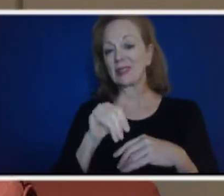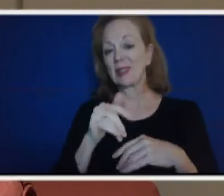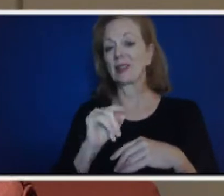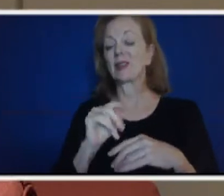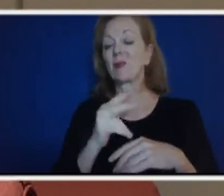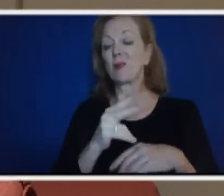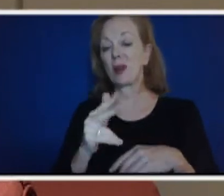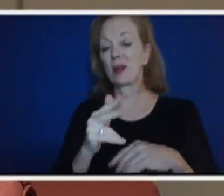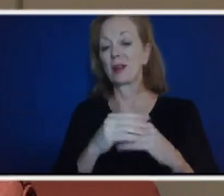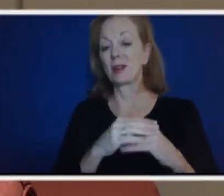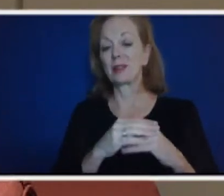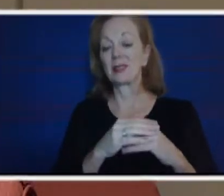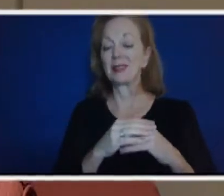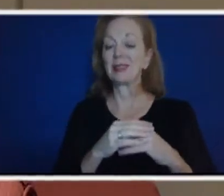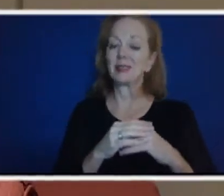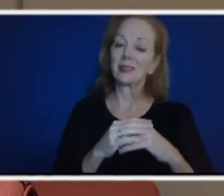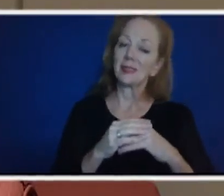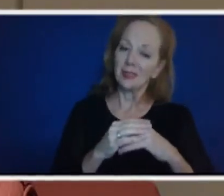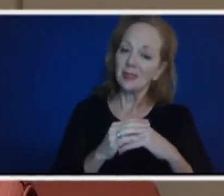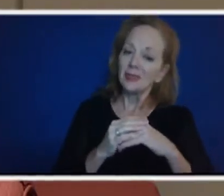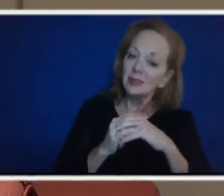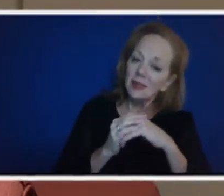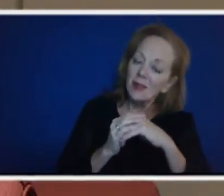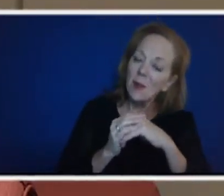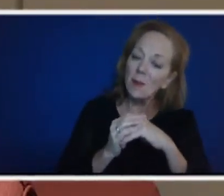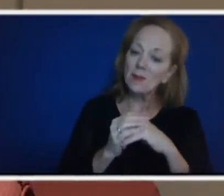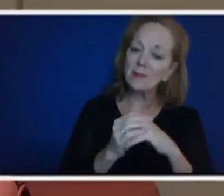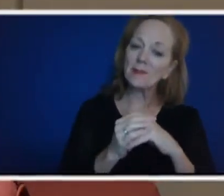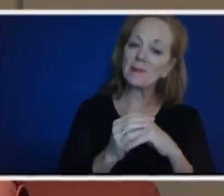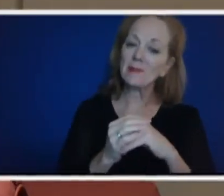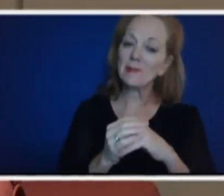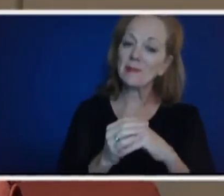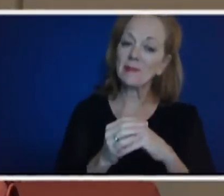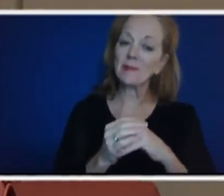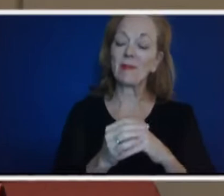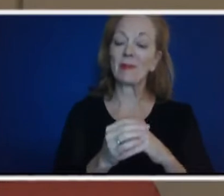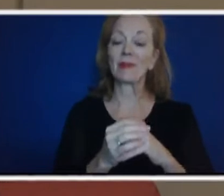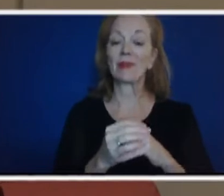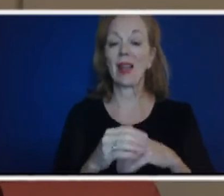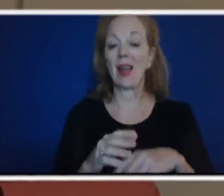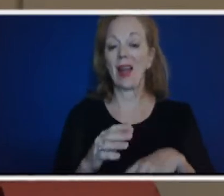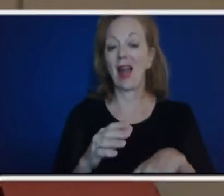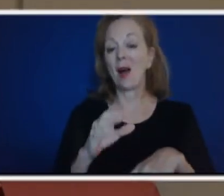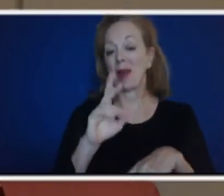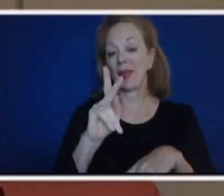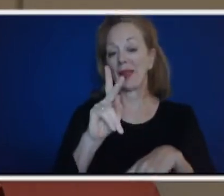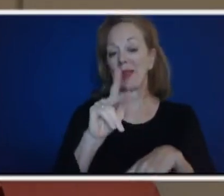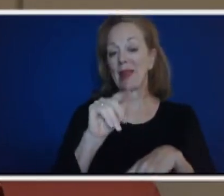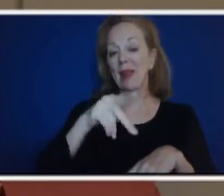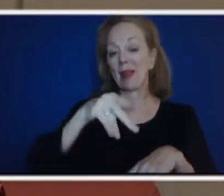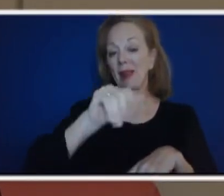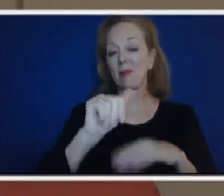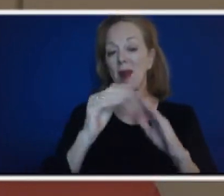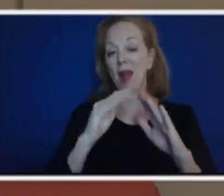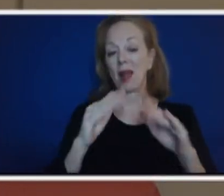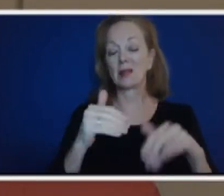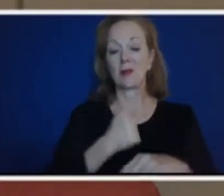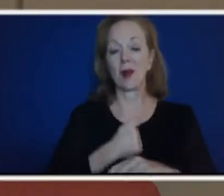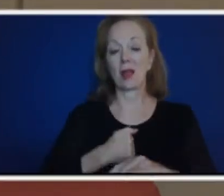sometimes park in your lot too when I'm at the Kappa House, so I apologize.